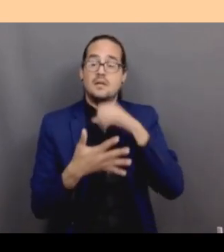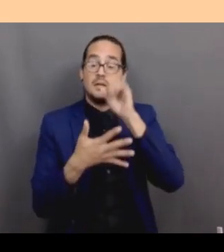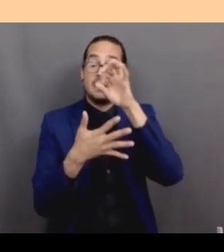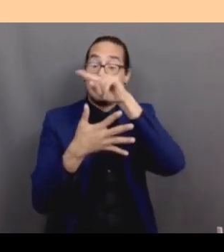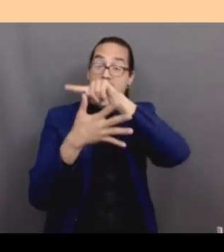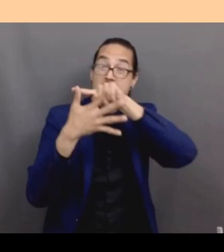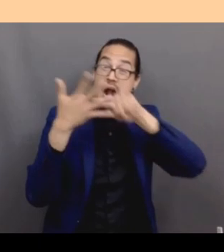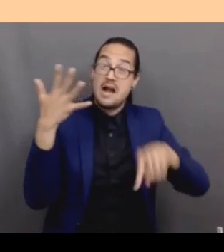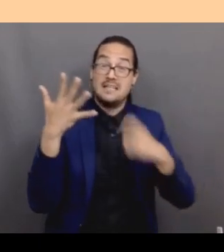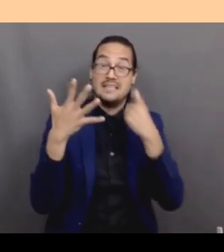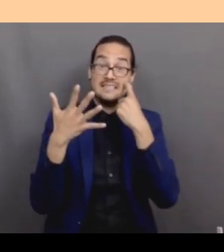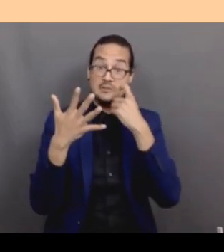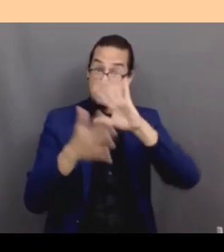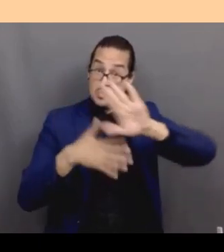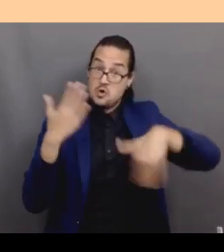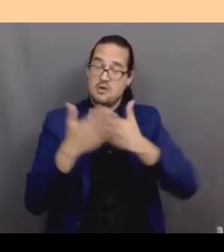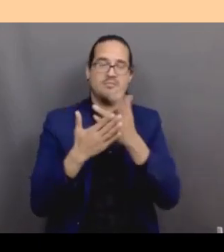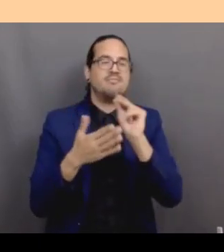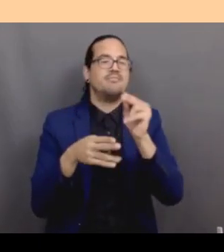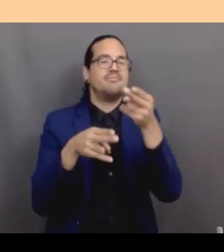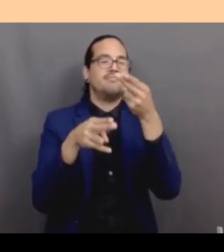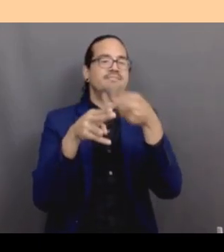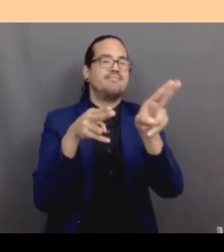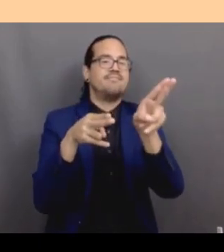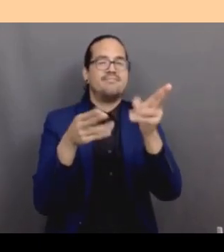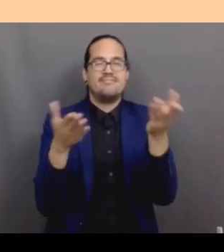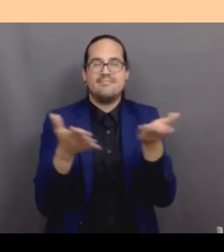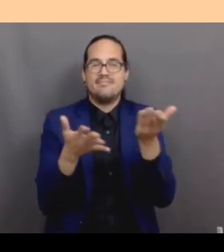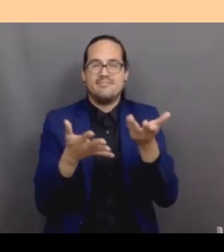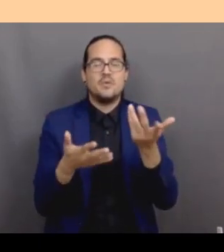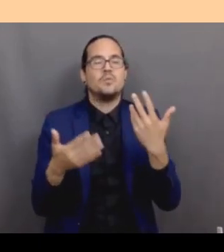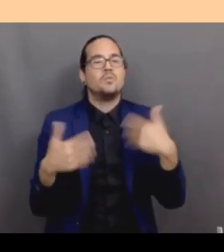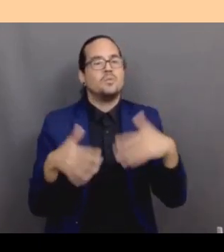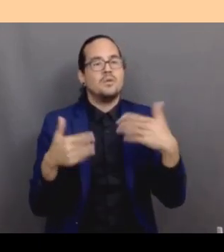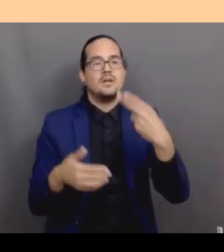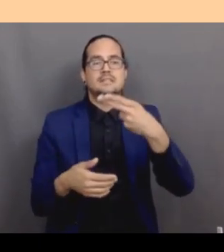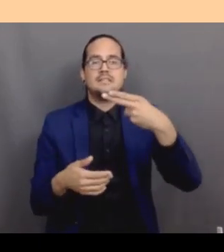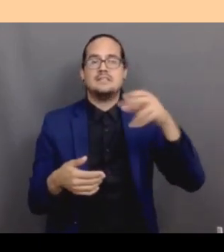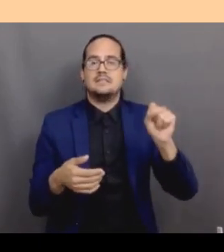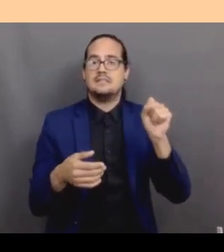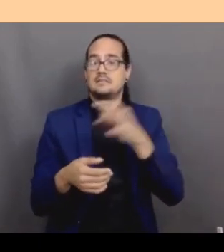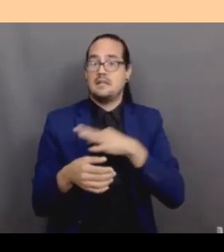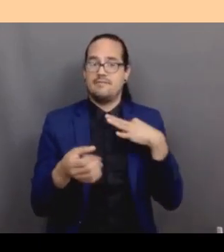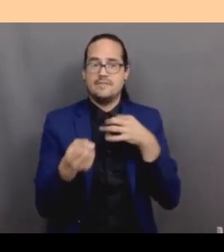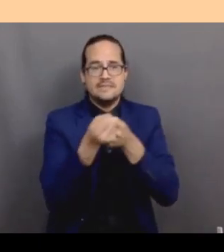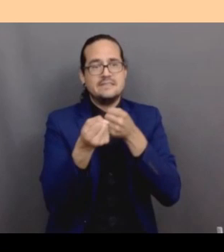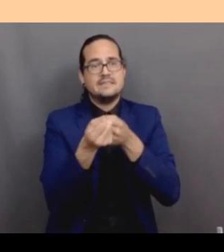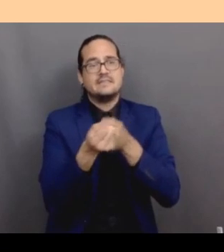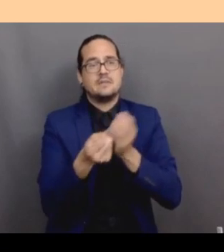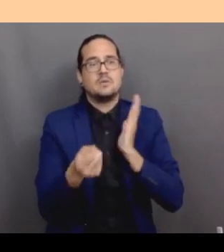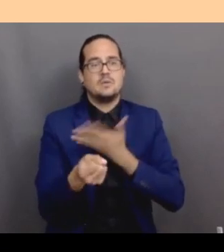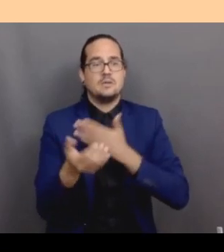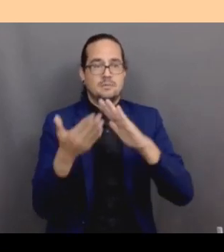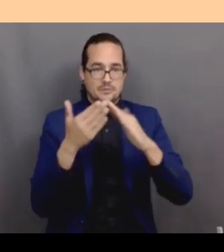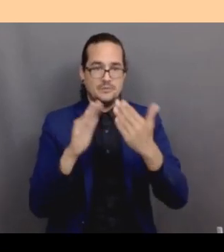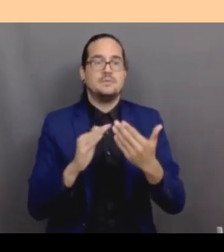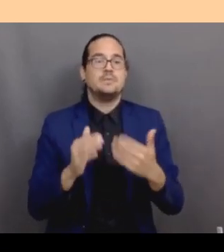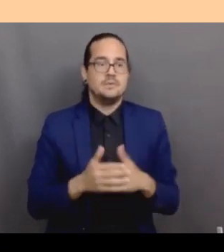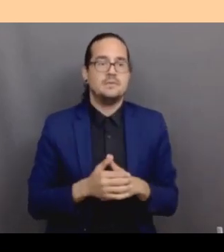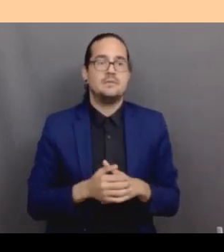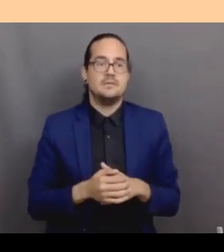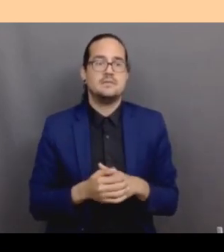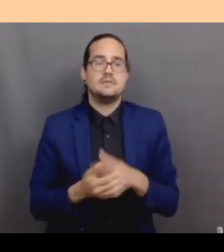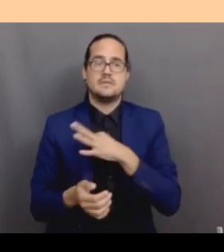to support the community during this time. And our staff recognize the importance of our work, and that now more than